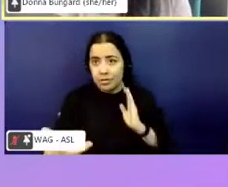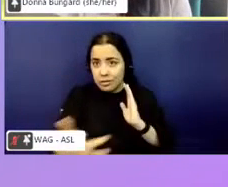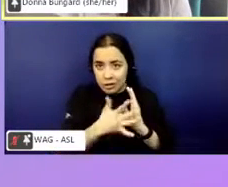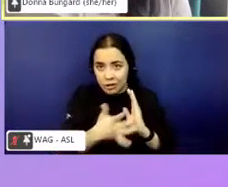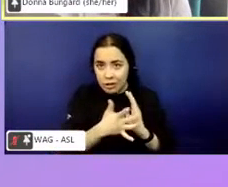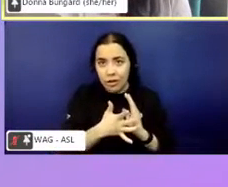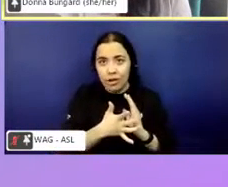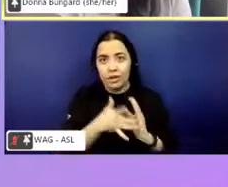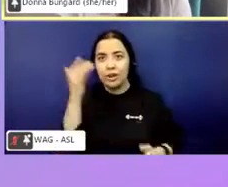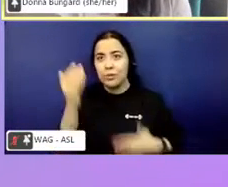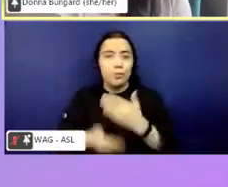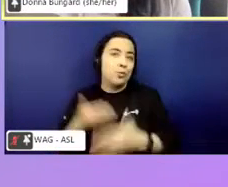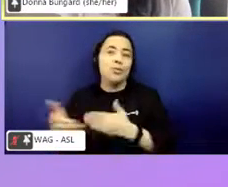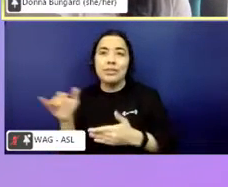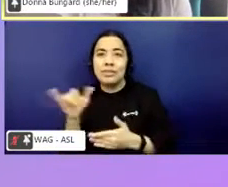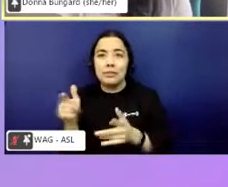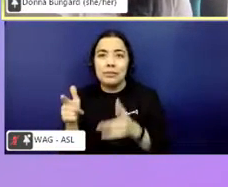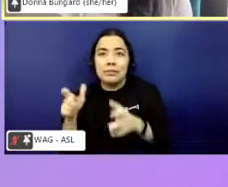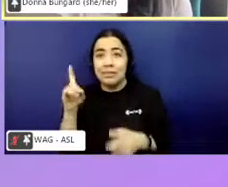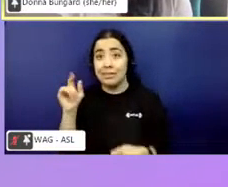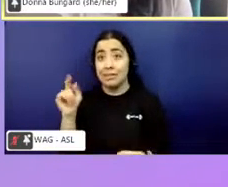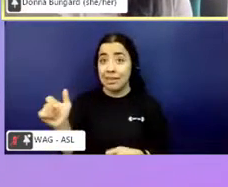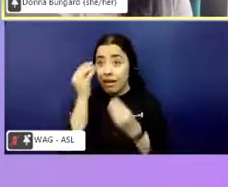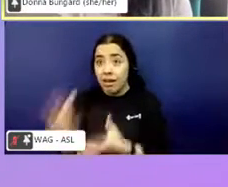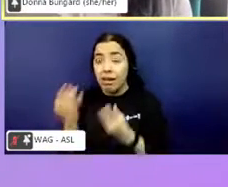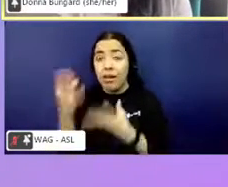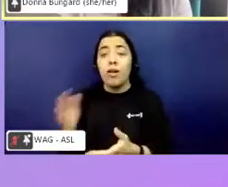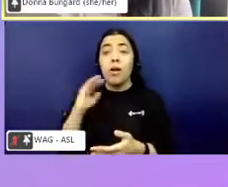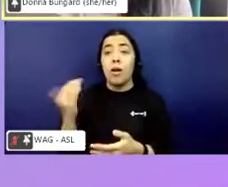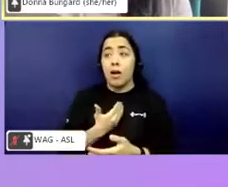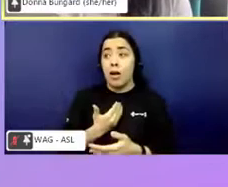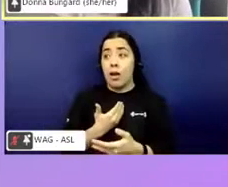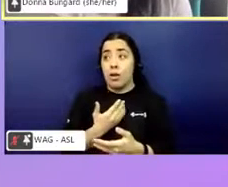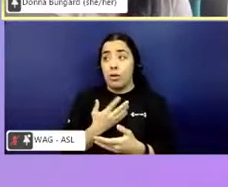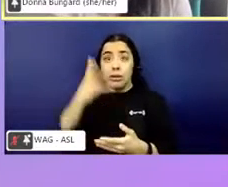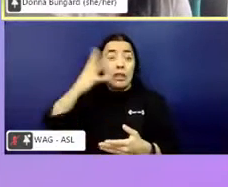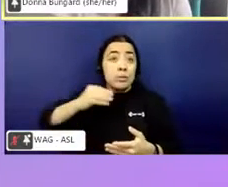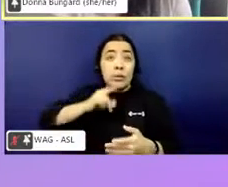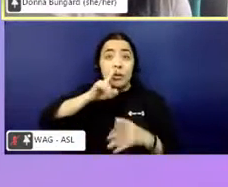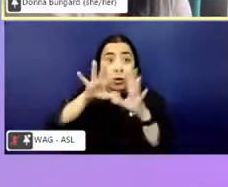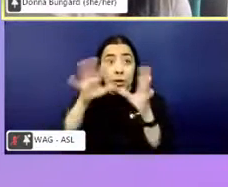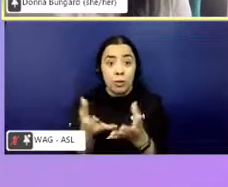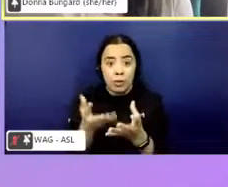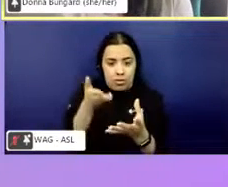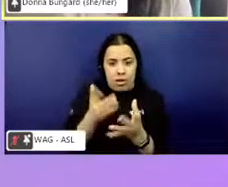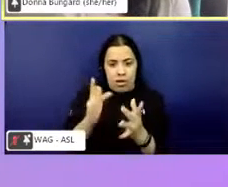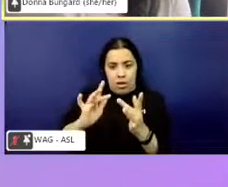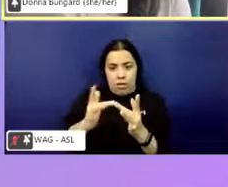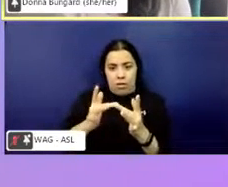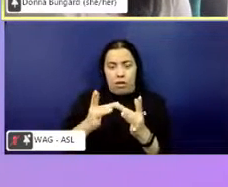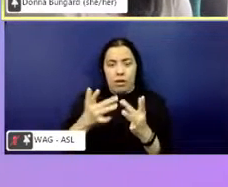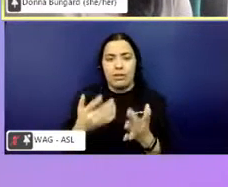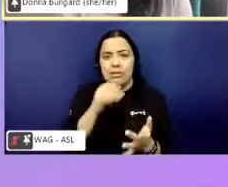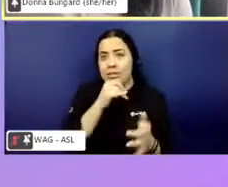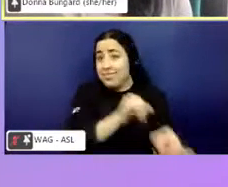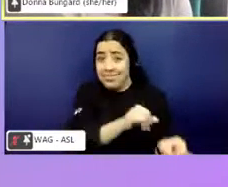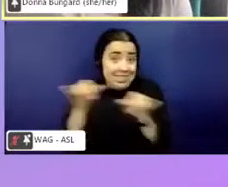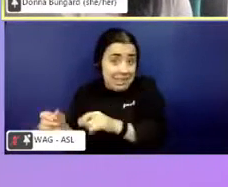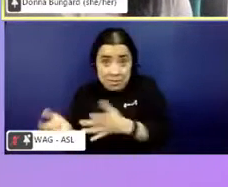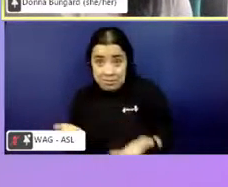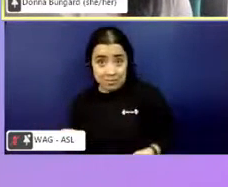Technology moves at the speed of data. Our reality as we understand it online now is not going to be the